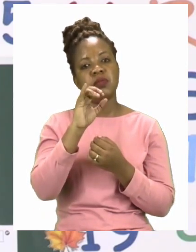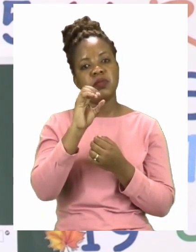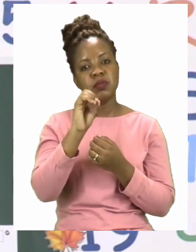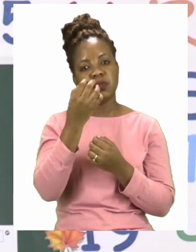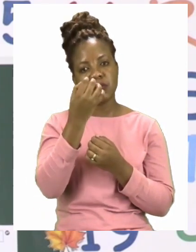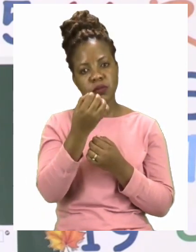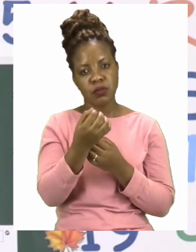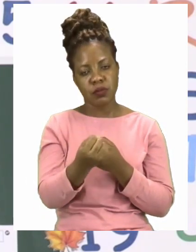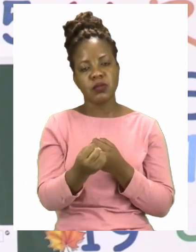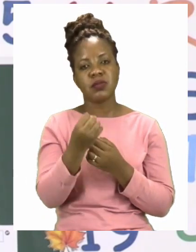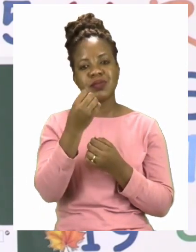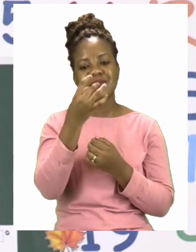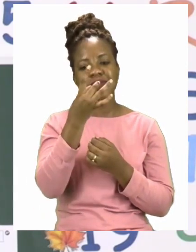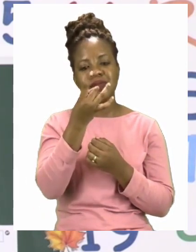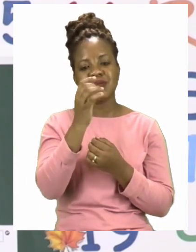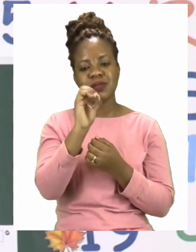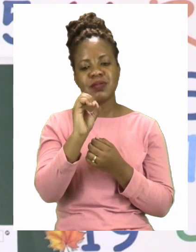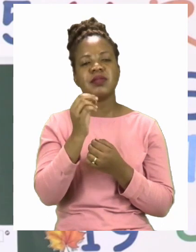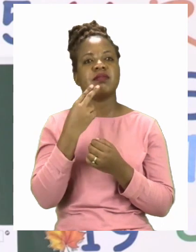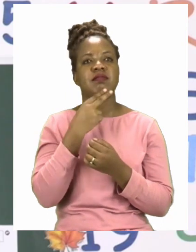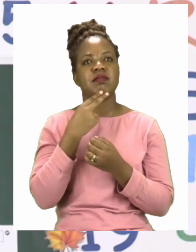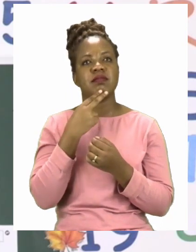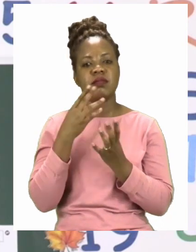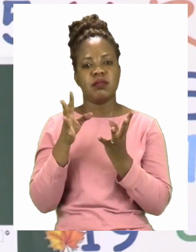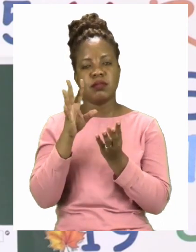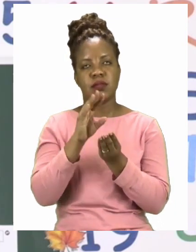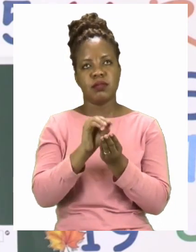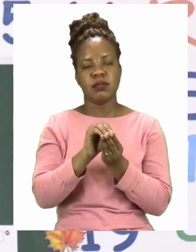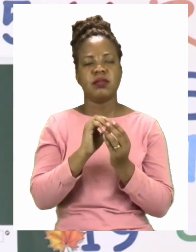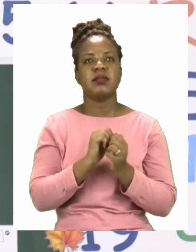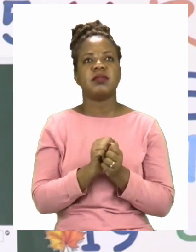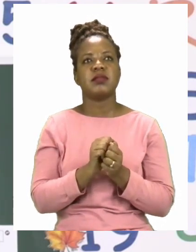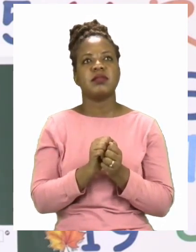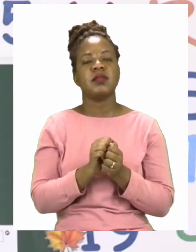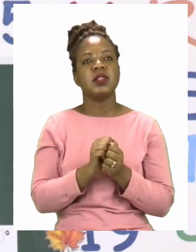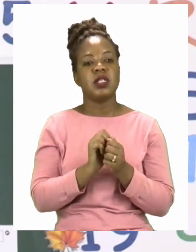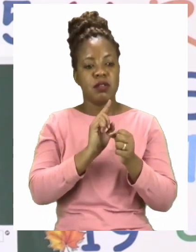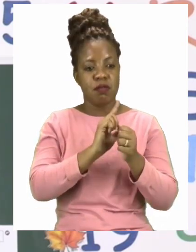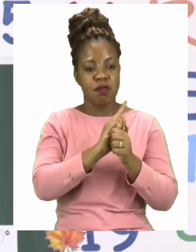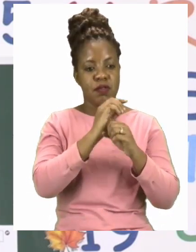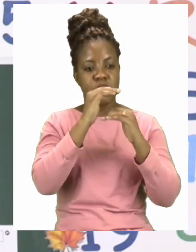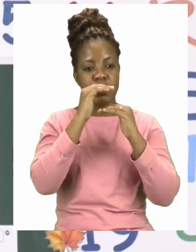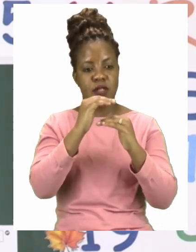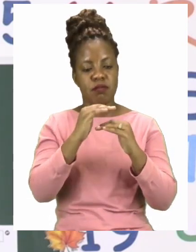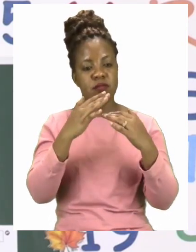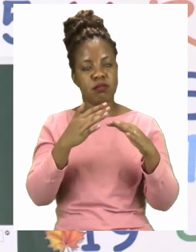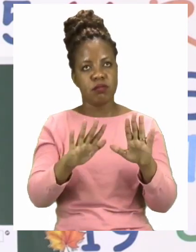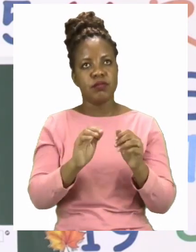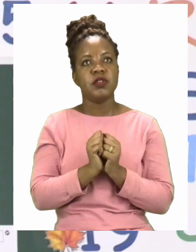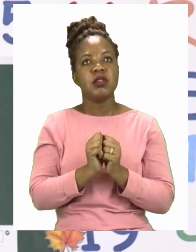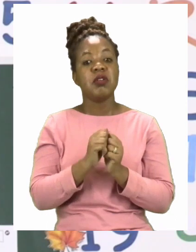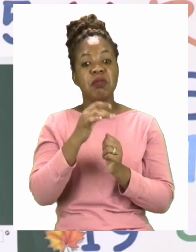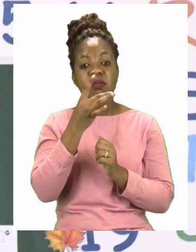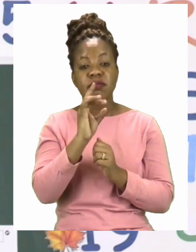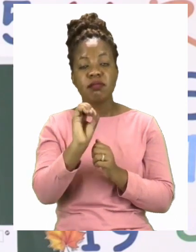boxes. So we have done the first part. This is why it is multi-step, because this is not our answer,